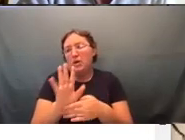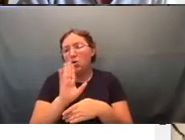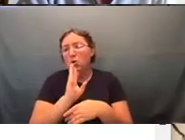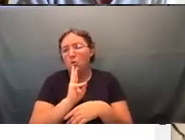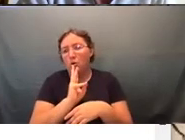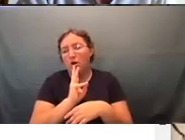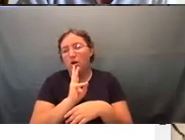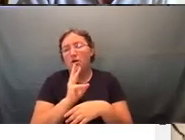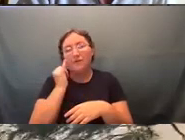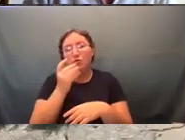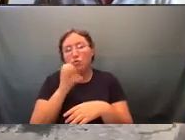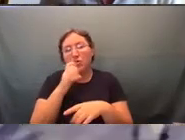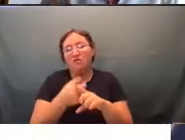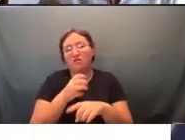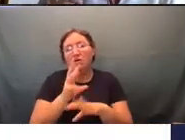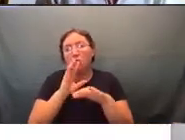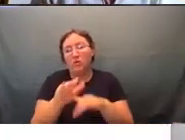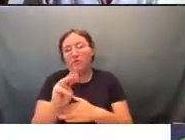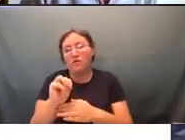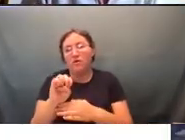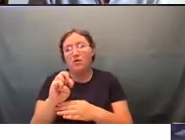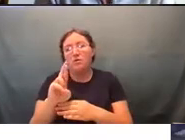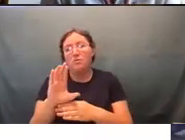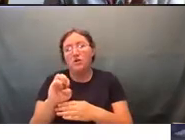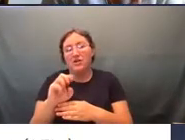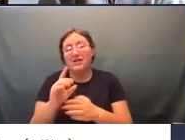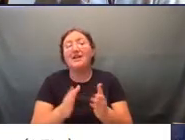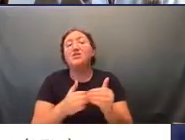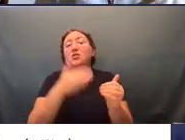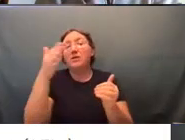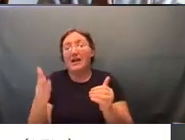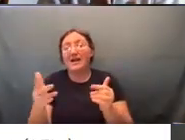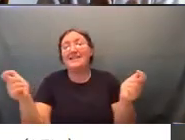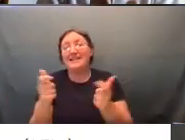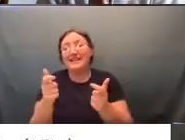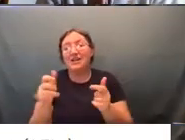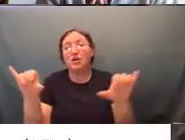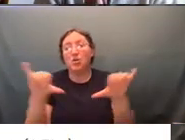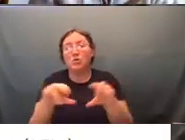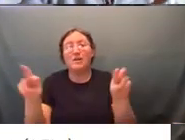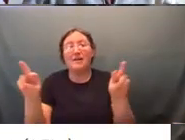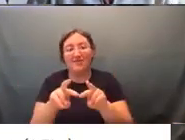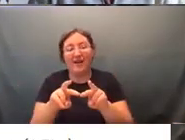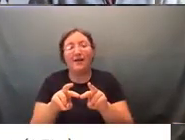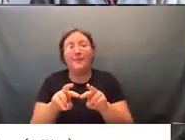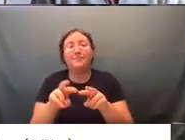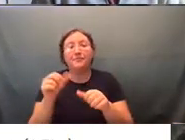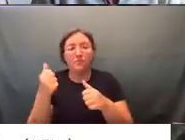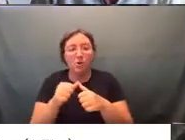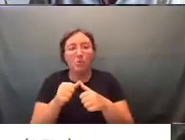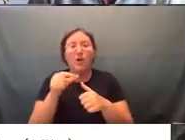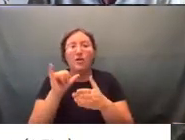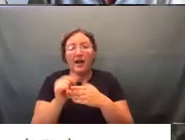get out of the Merced. And we're going to come up to Little Yosemite Valley too. When we see that, we'll remember that's the point where we